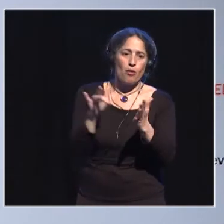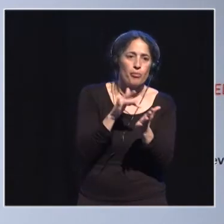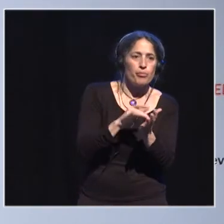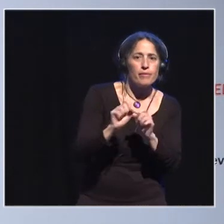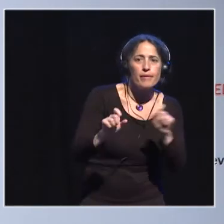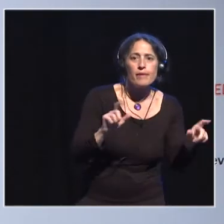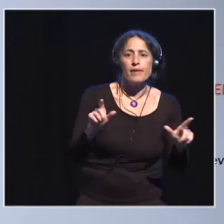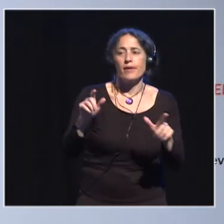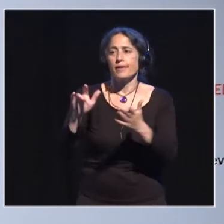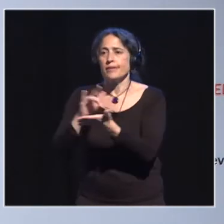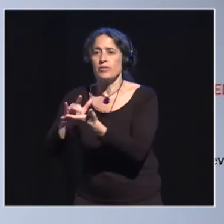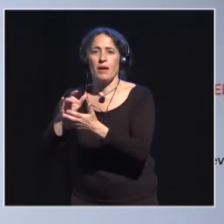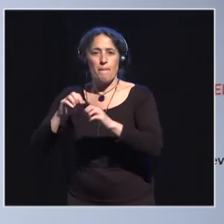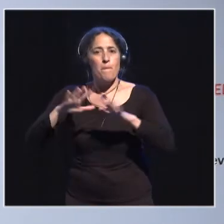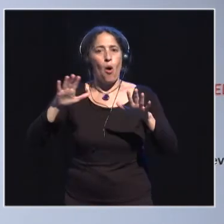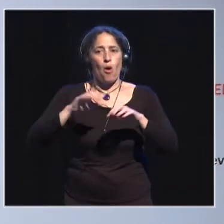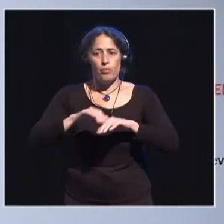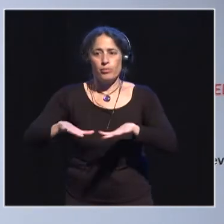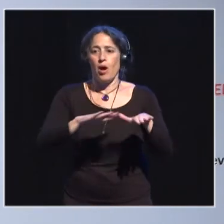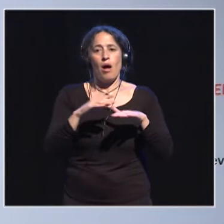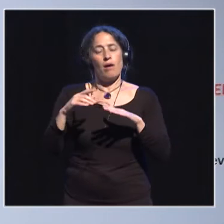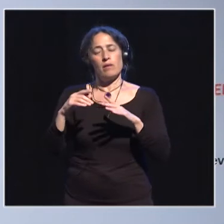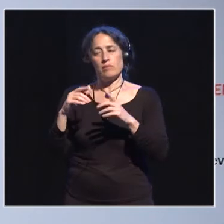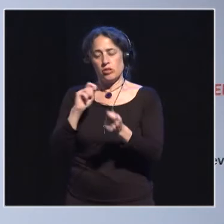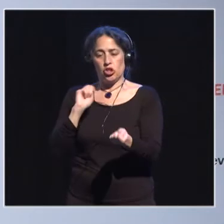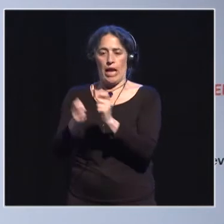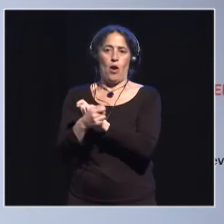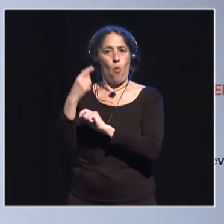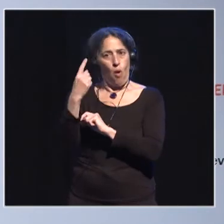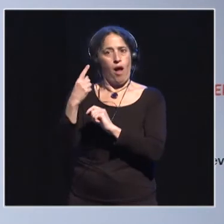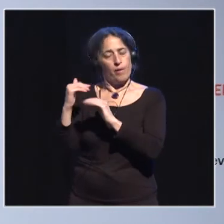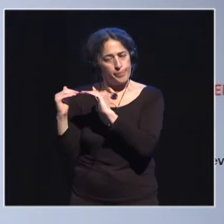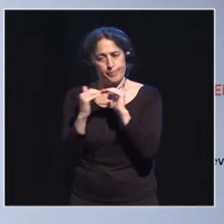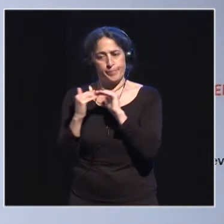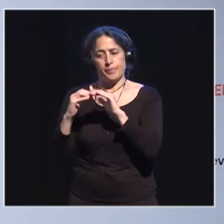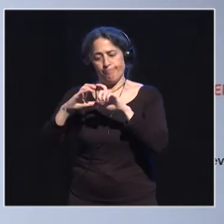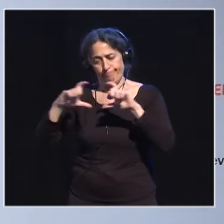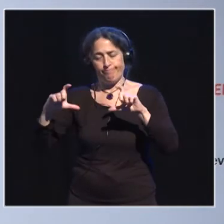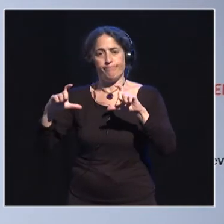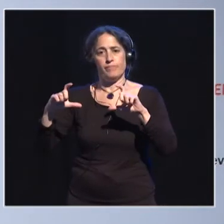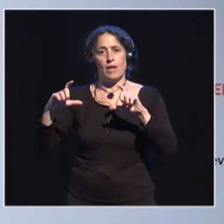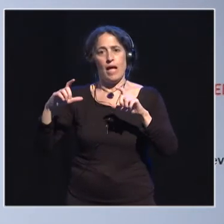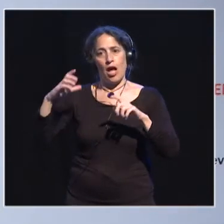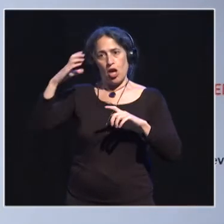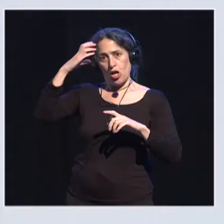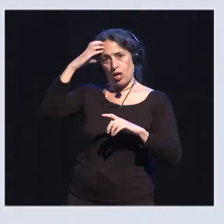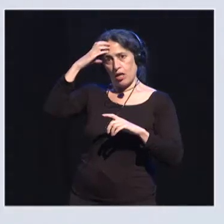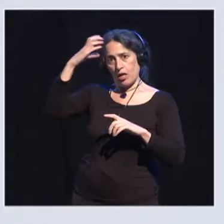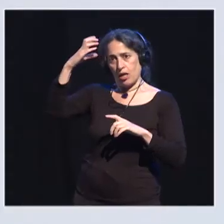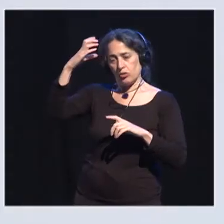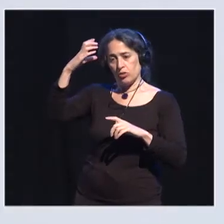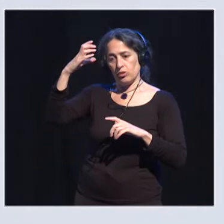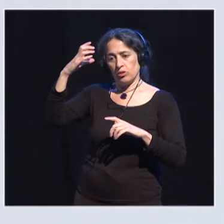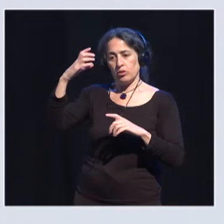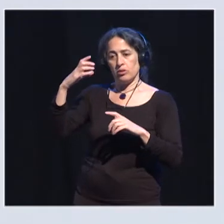we implemented so-called once-only principle on the level of the government. It means state has right to ask for the